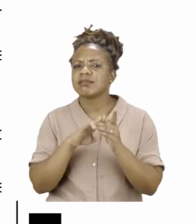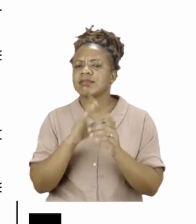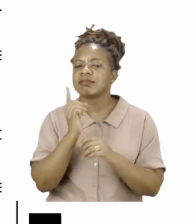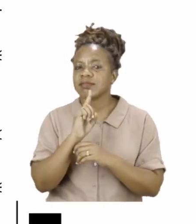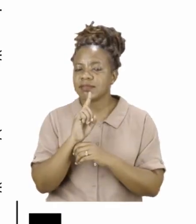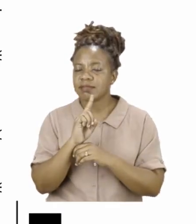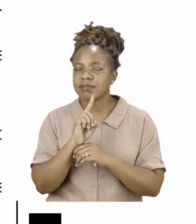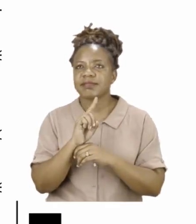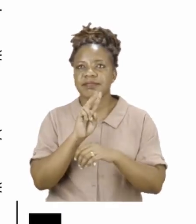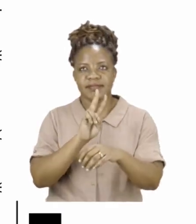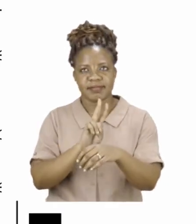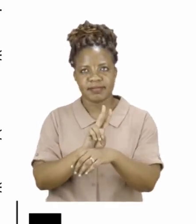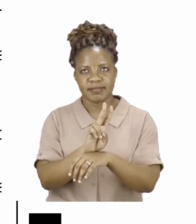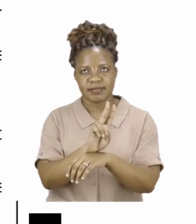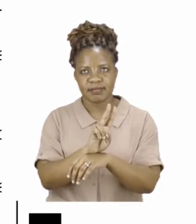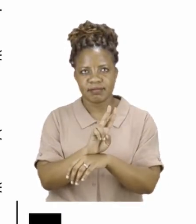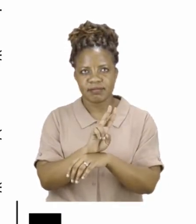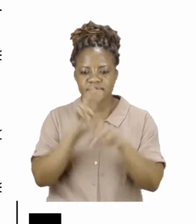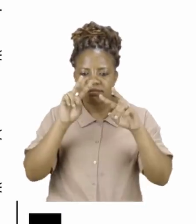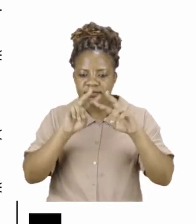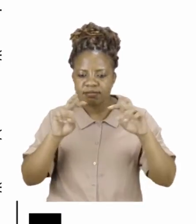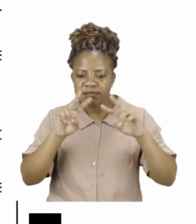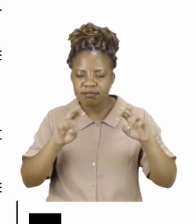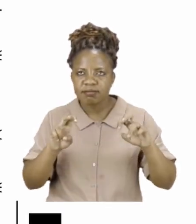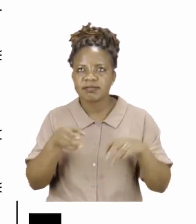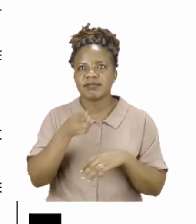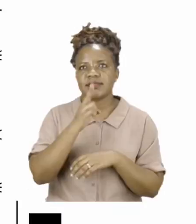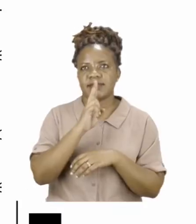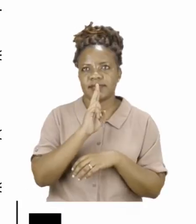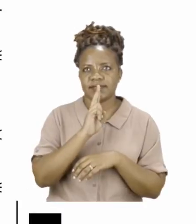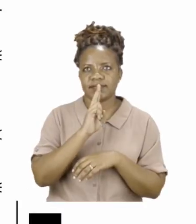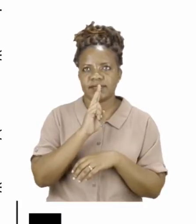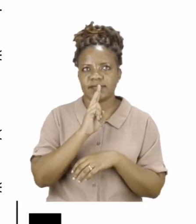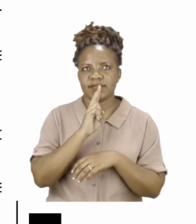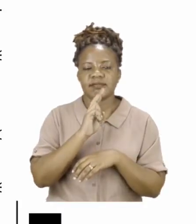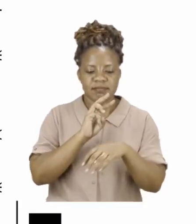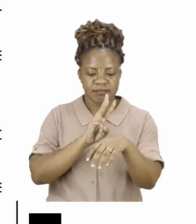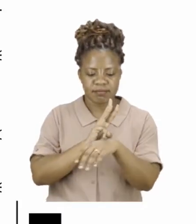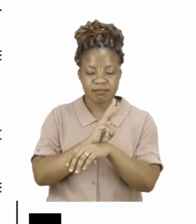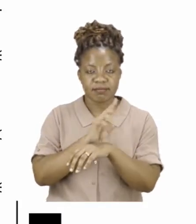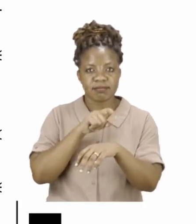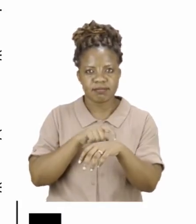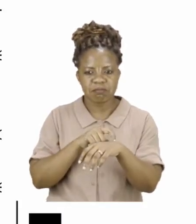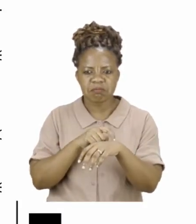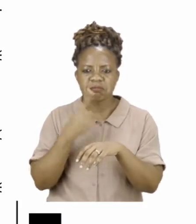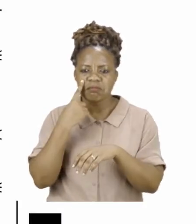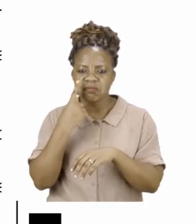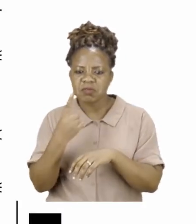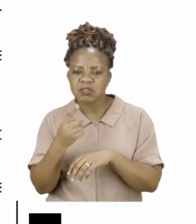The second time is to look for our answers. And then the third time is to make sure that our answers are